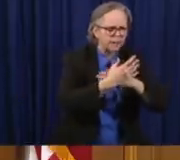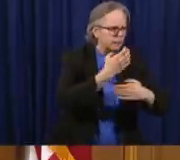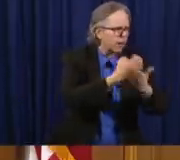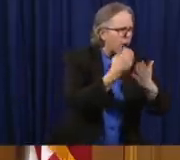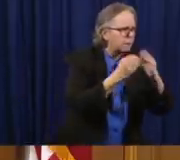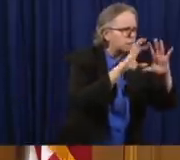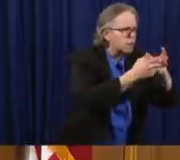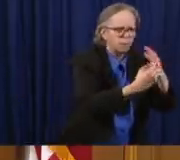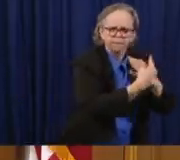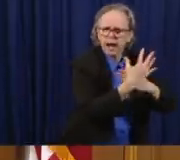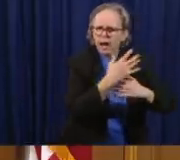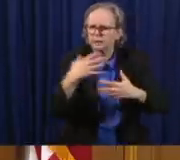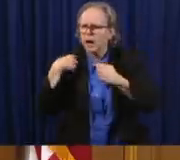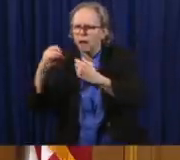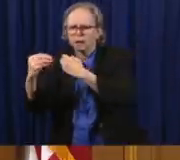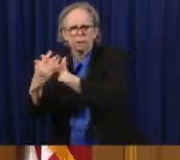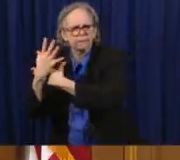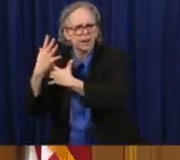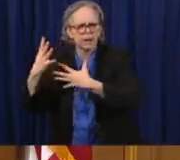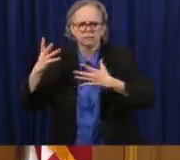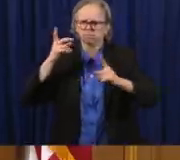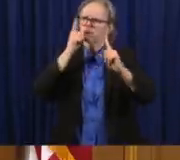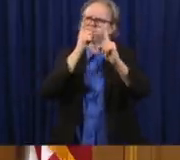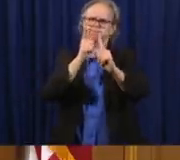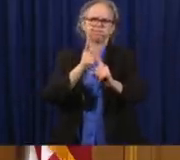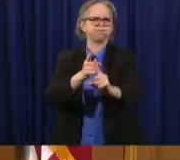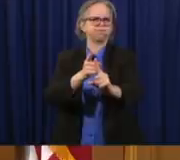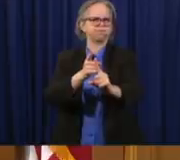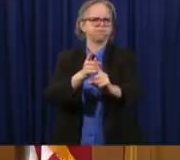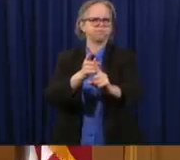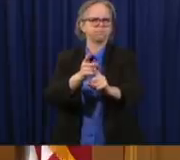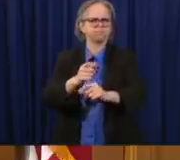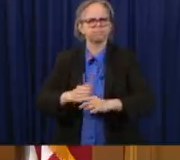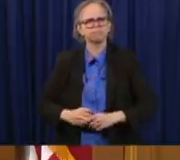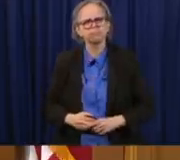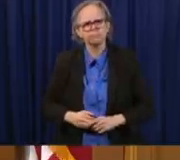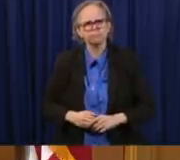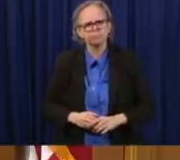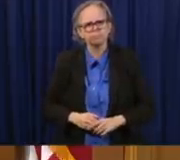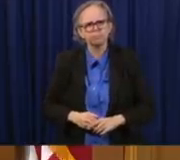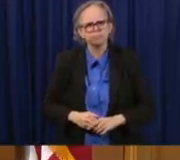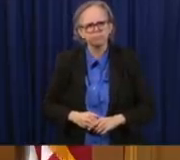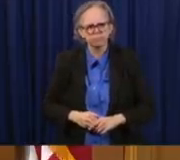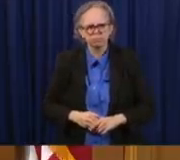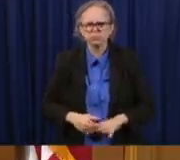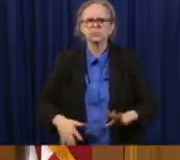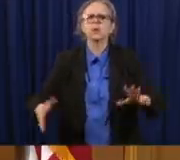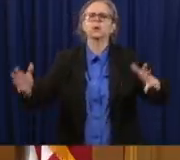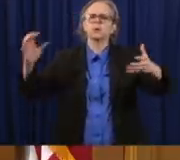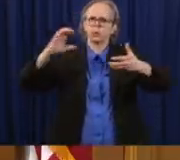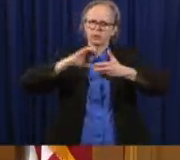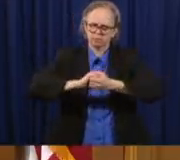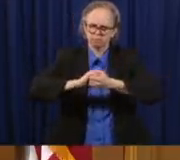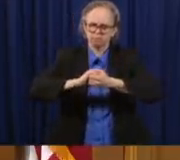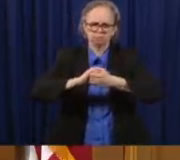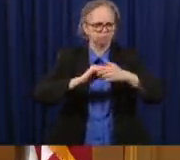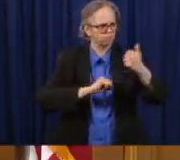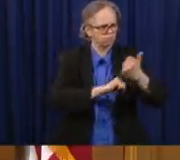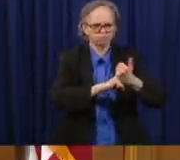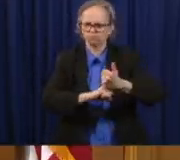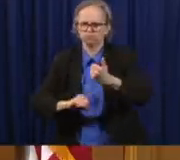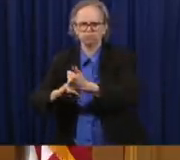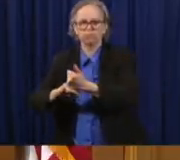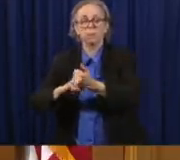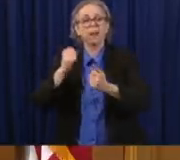are our objectives. They're not inconsistent. They can go hand in hand. We just have to be careful how we do